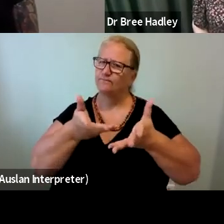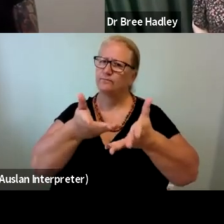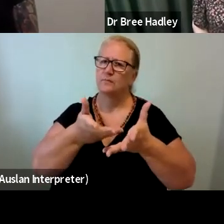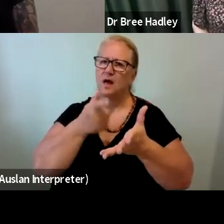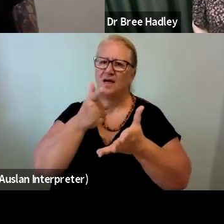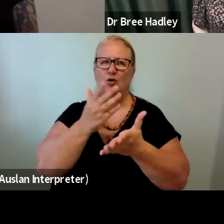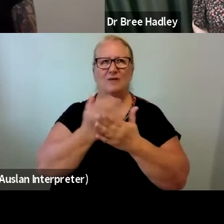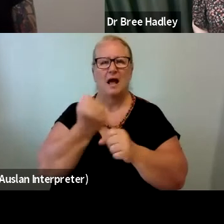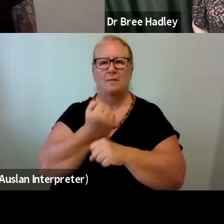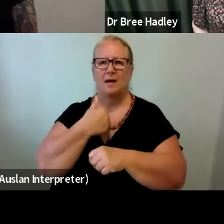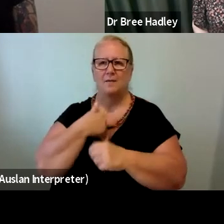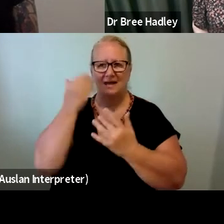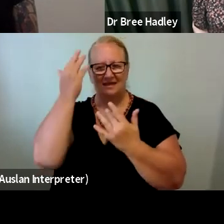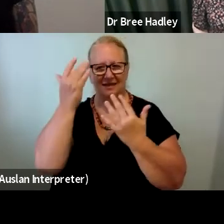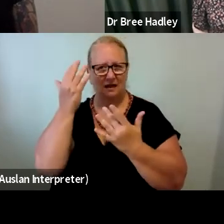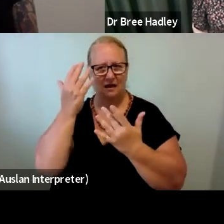me think